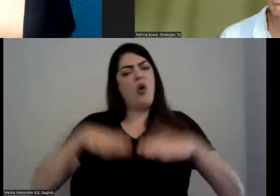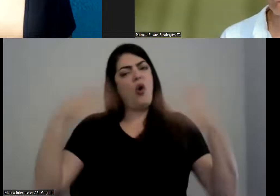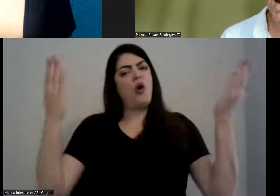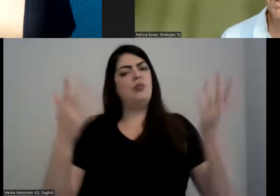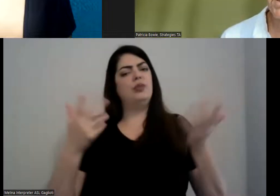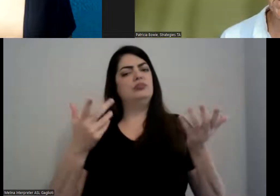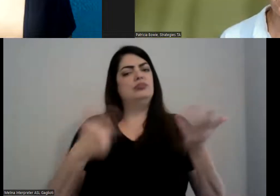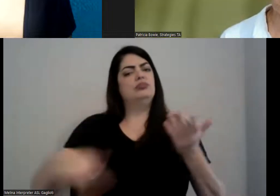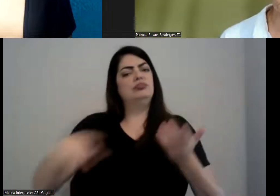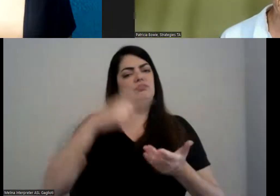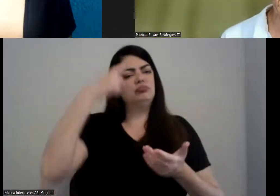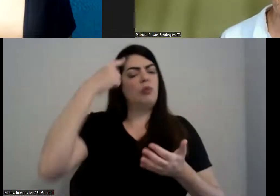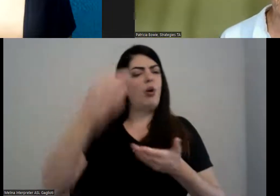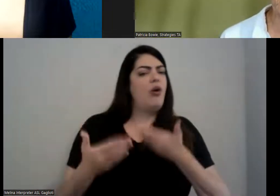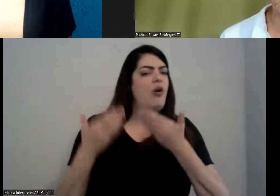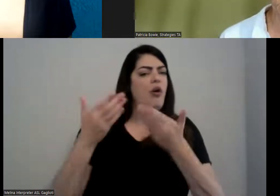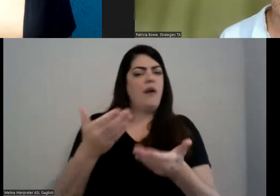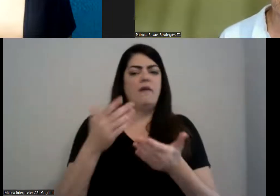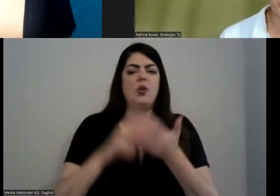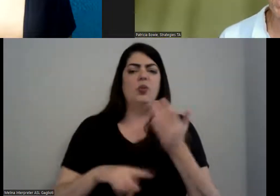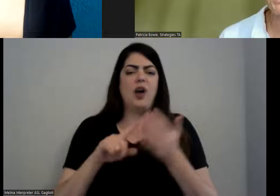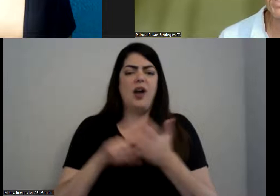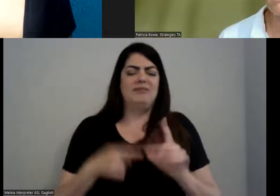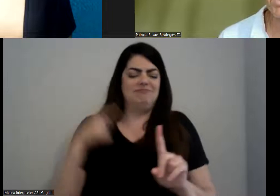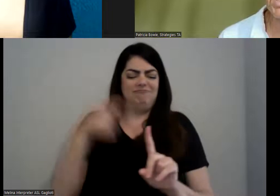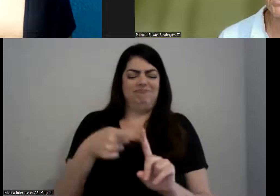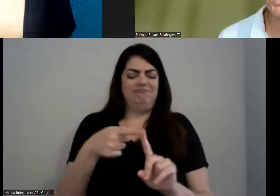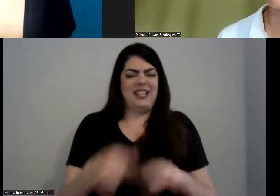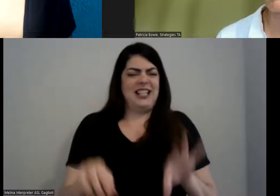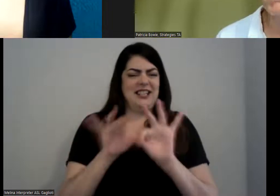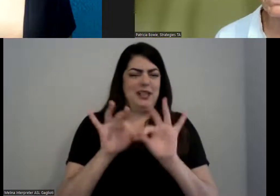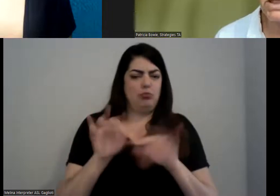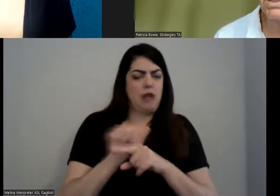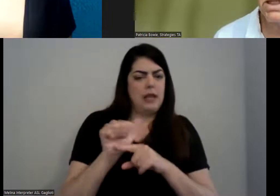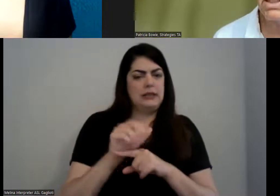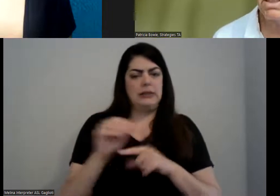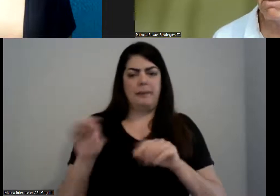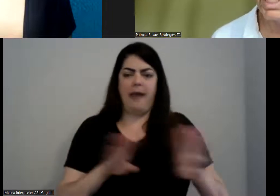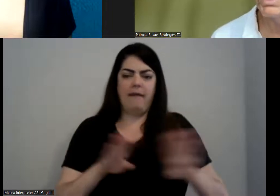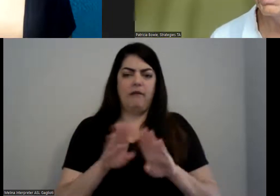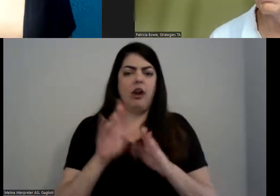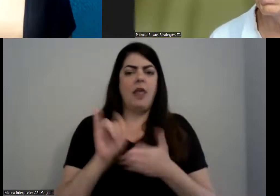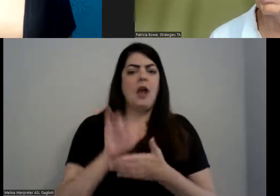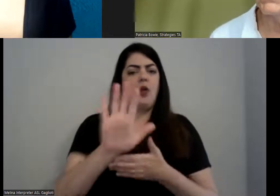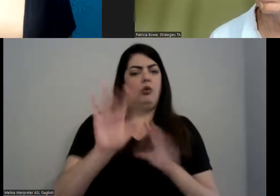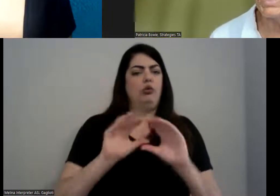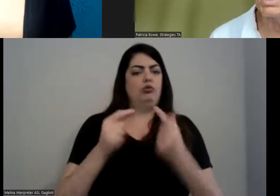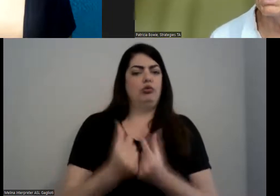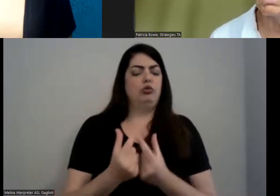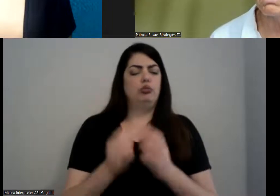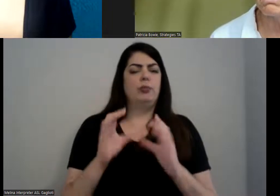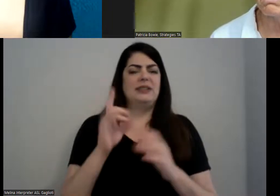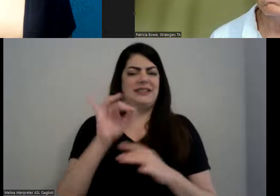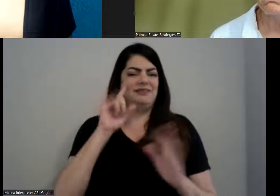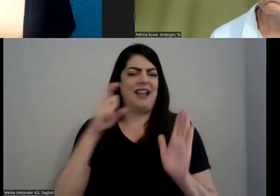the key practices or behaviors your group identified as instrumental, right, in collective